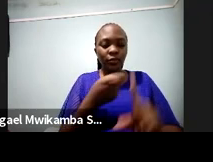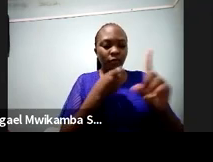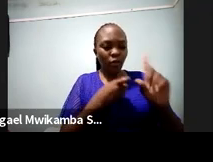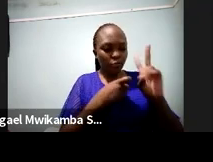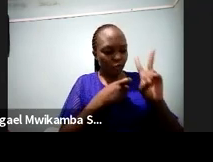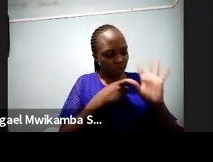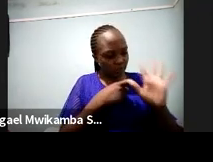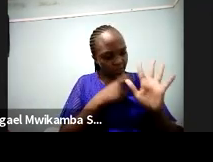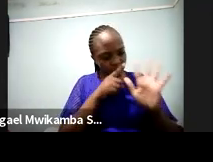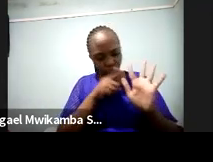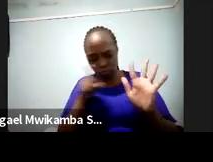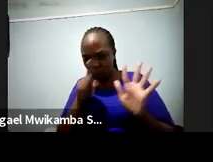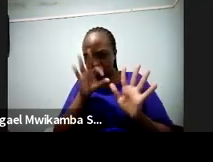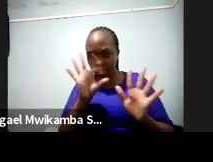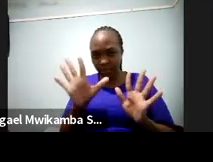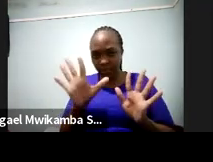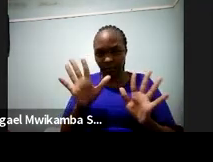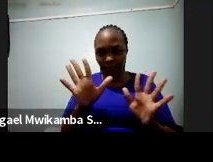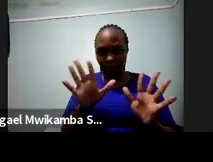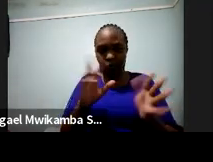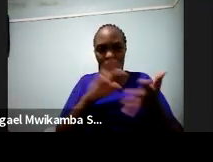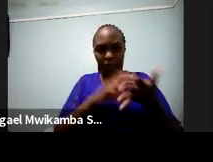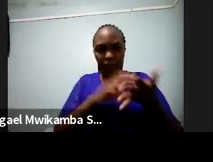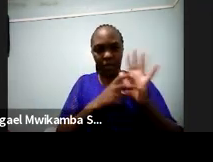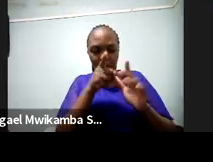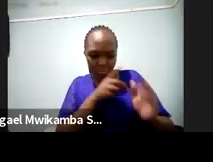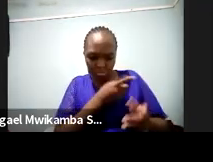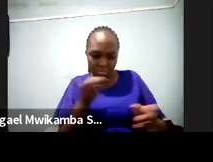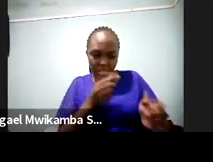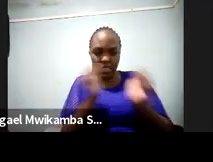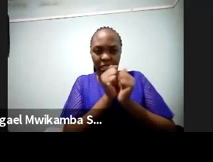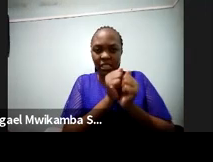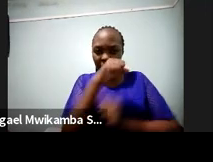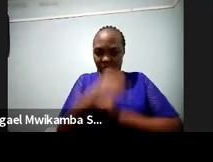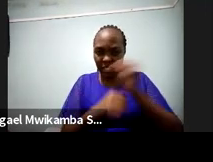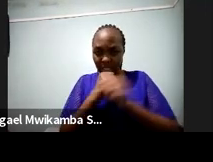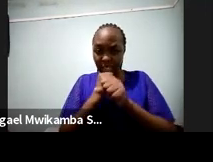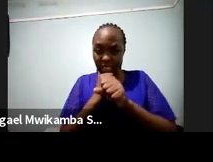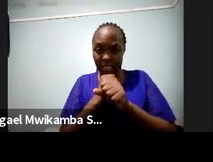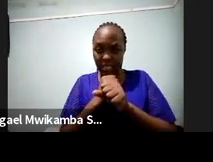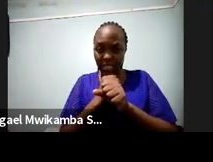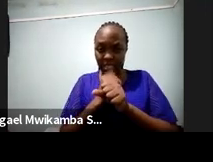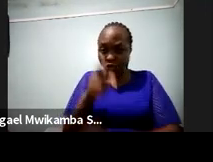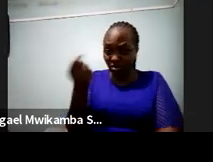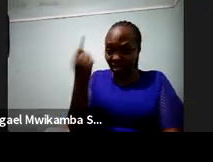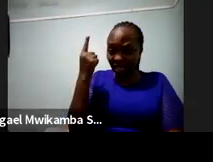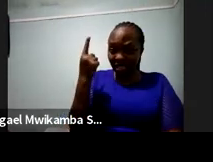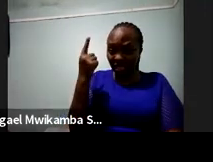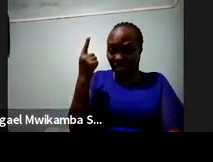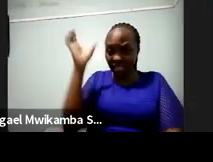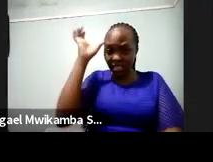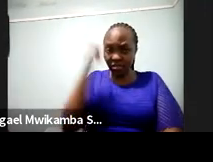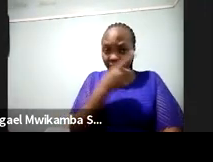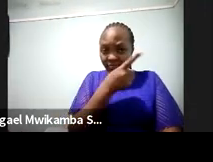Cindy, you guys, are you getting the concept?